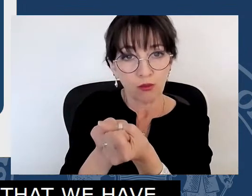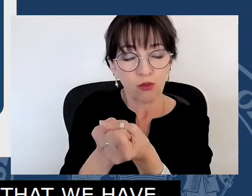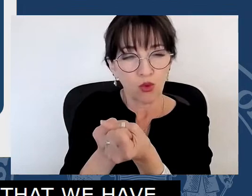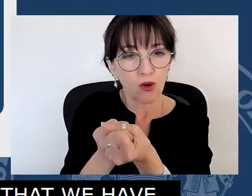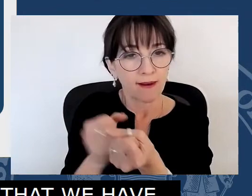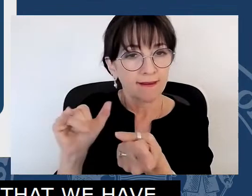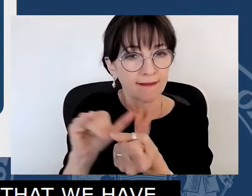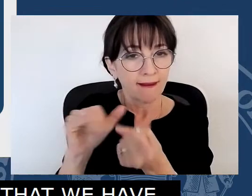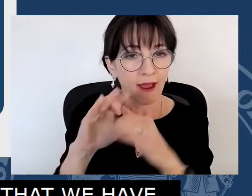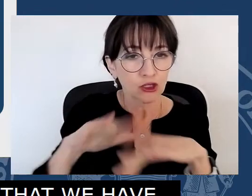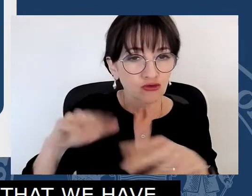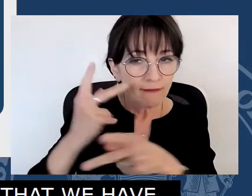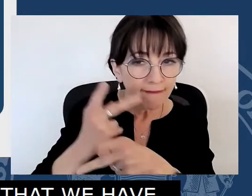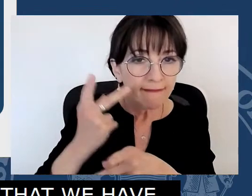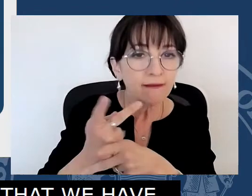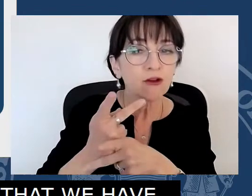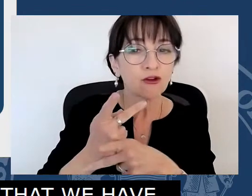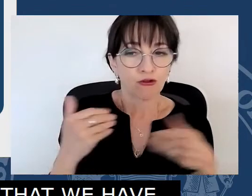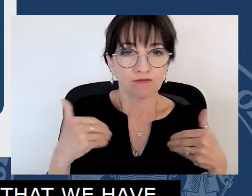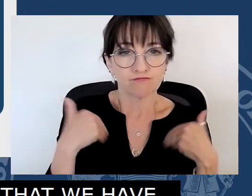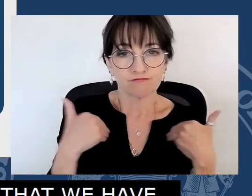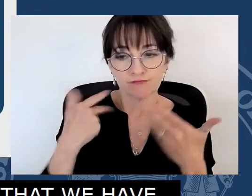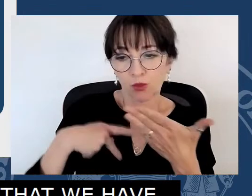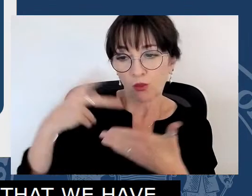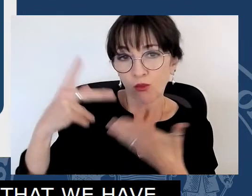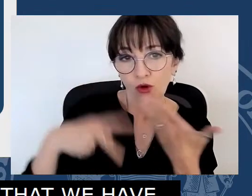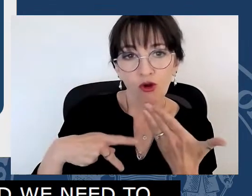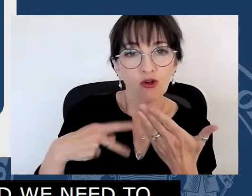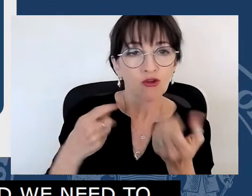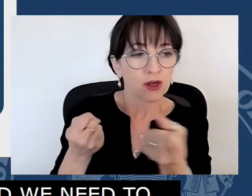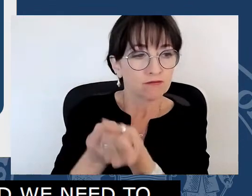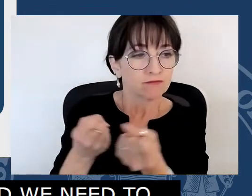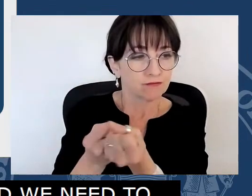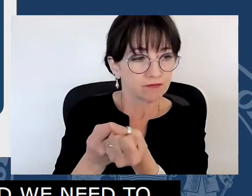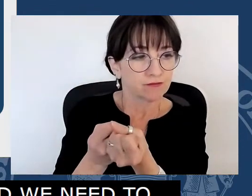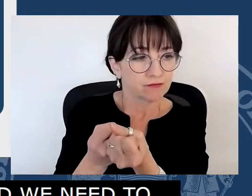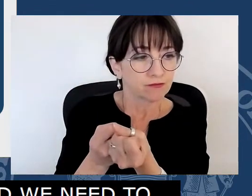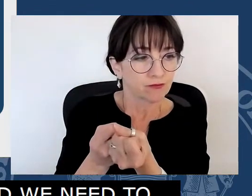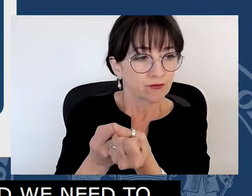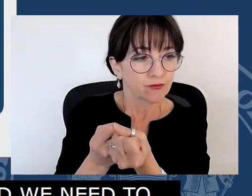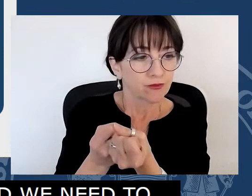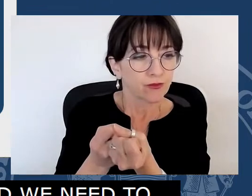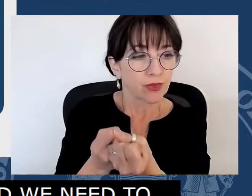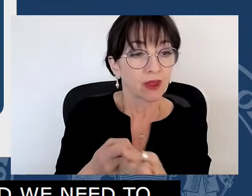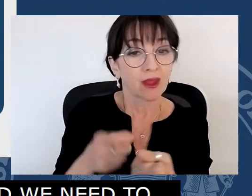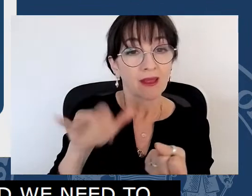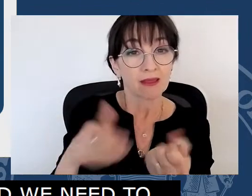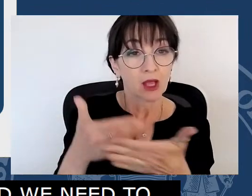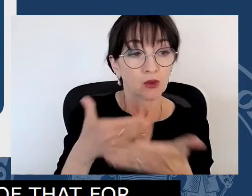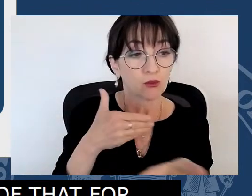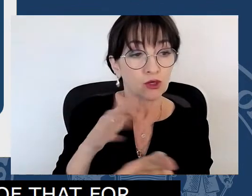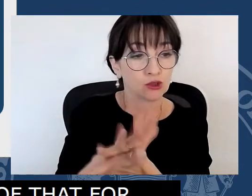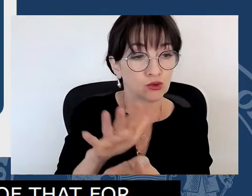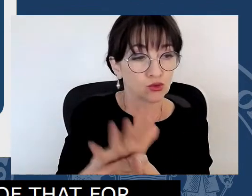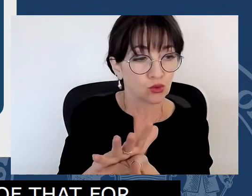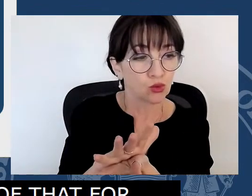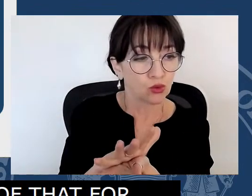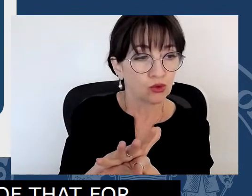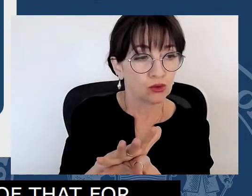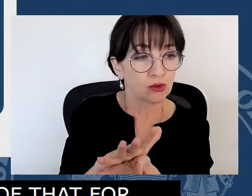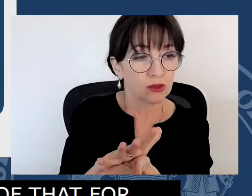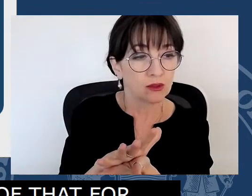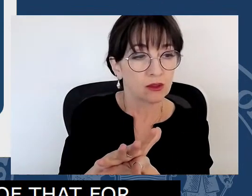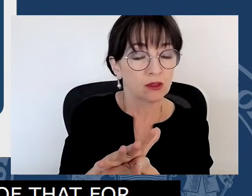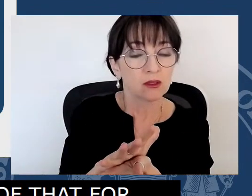have a greater focus on the educational side of that for the younger children, preschool children. It also, our current